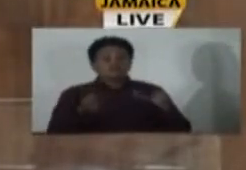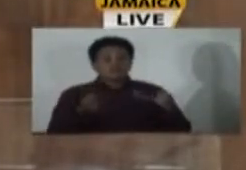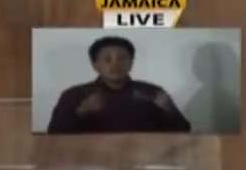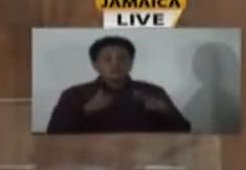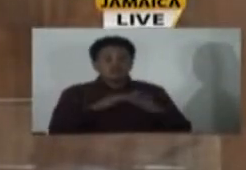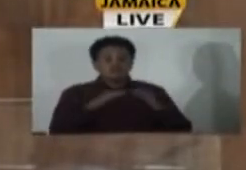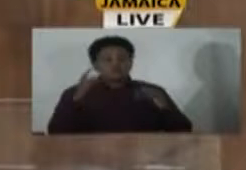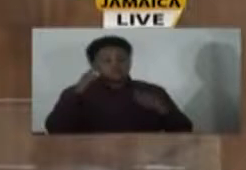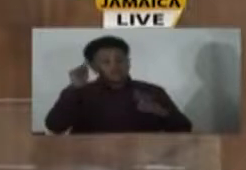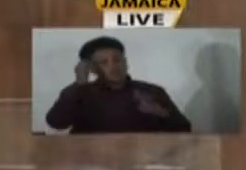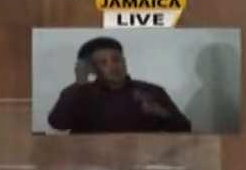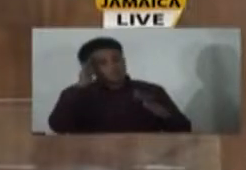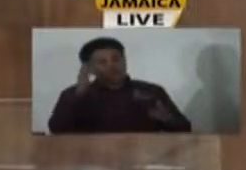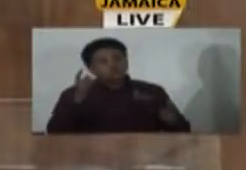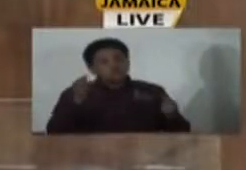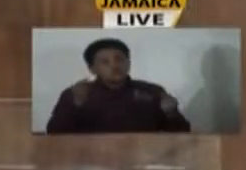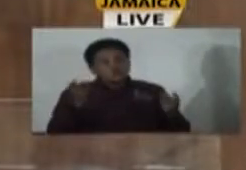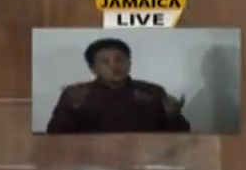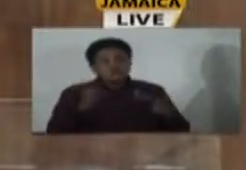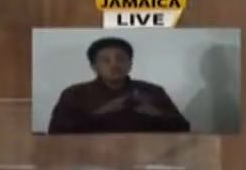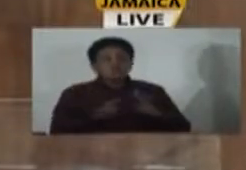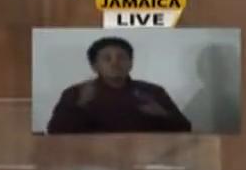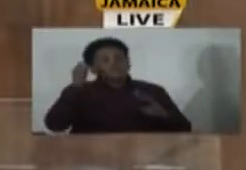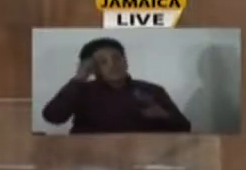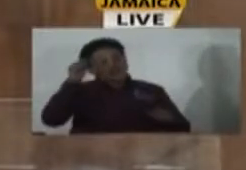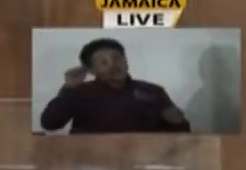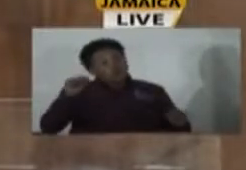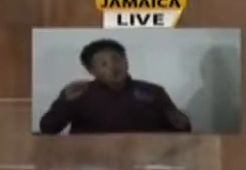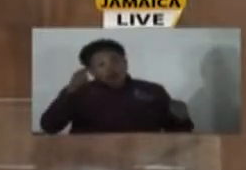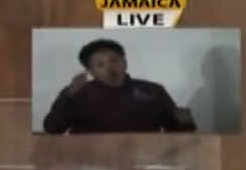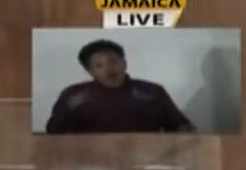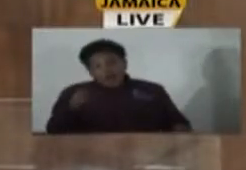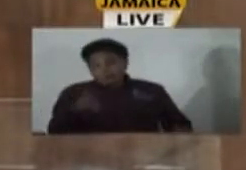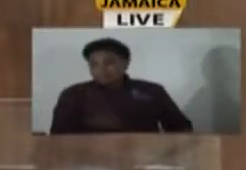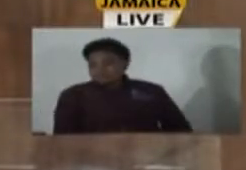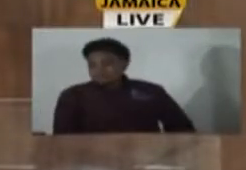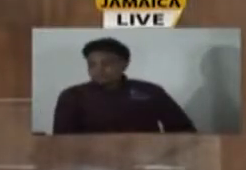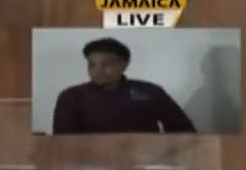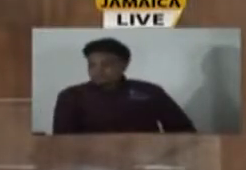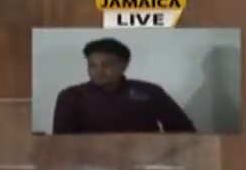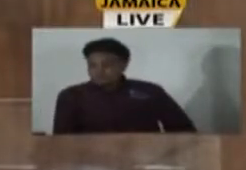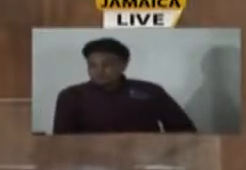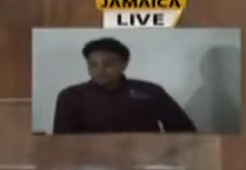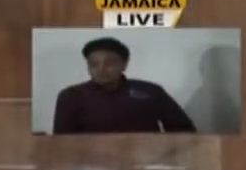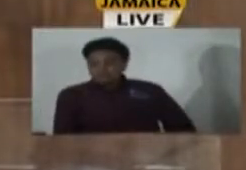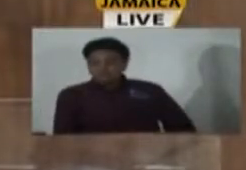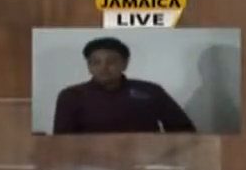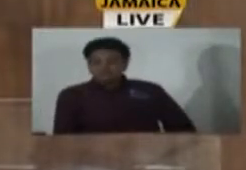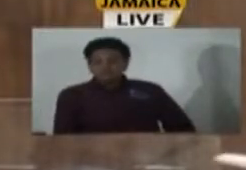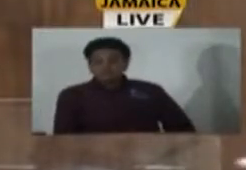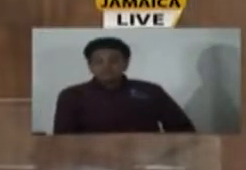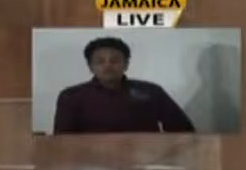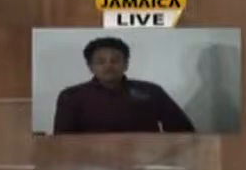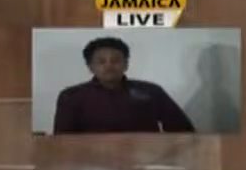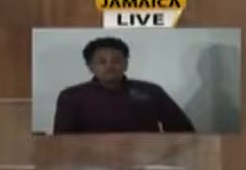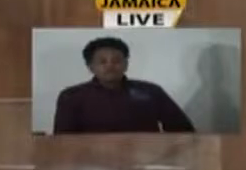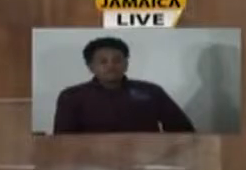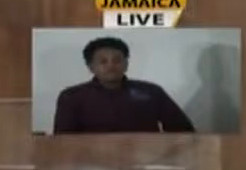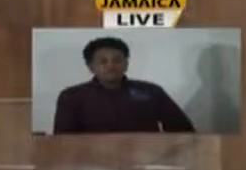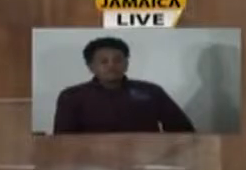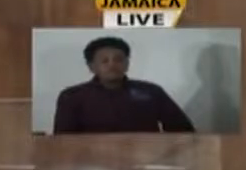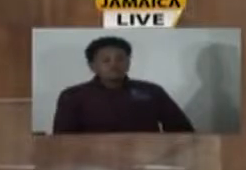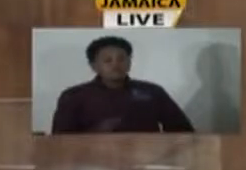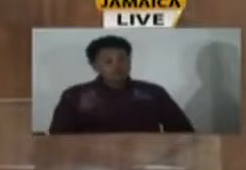think the government would do that. But theoretically, that could happen. And there could be a whole range, one's imagination could